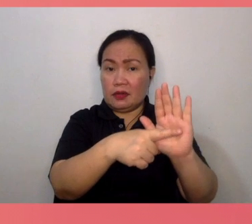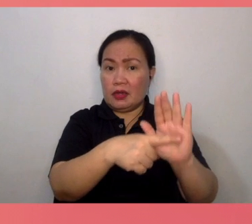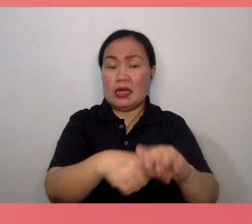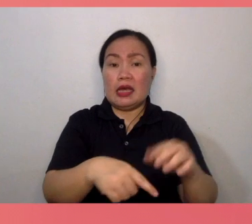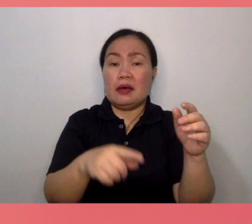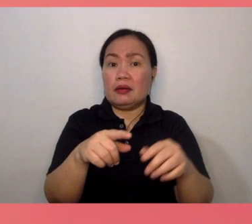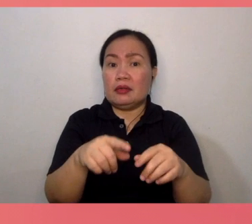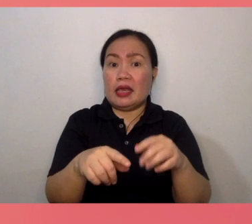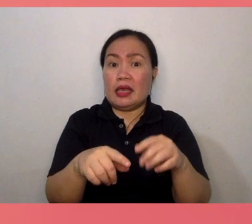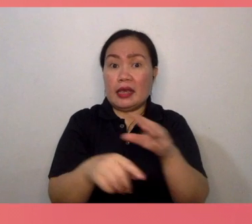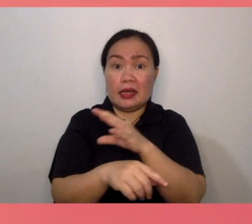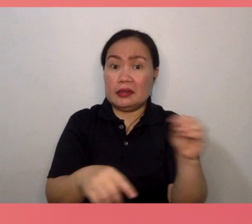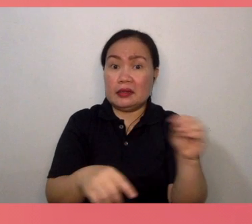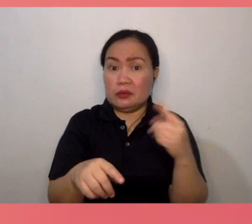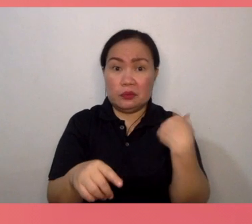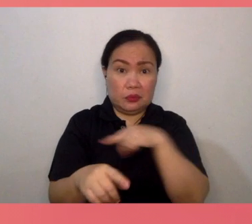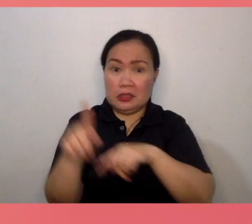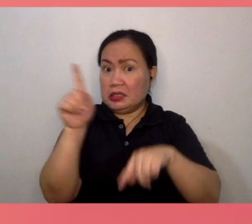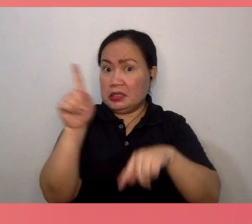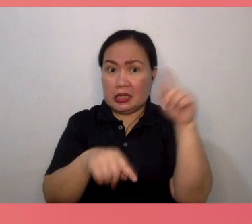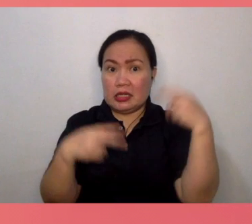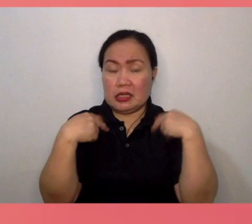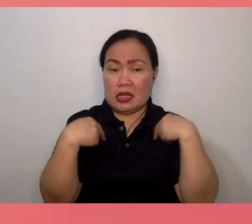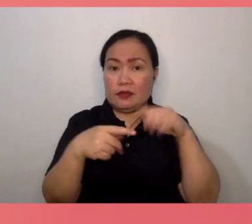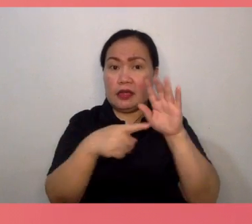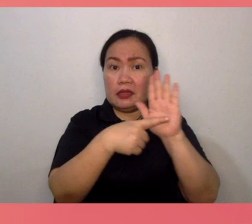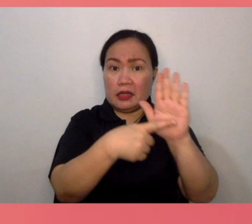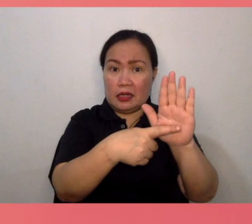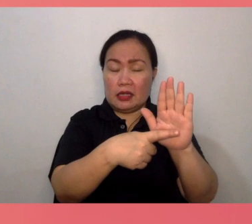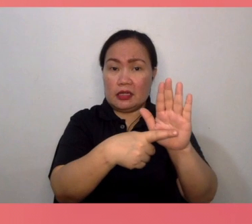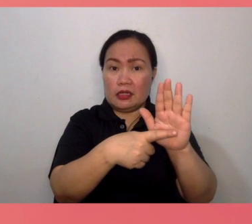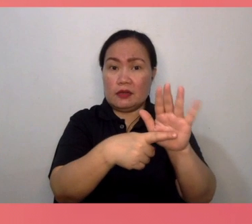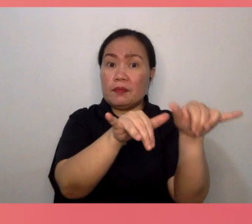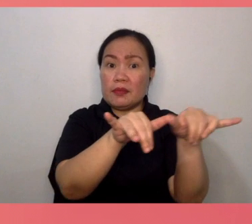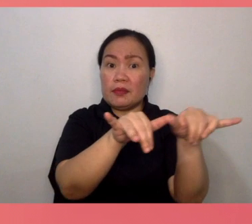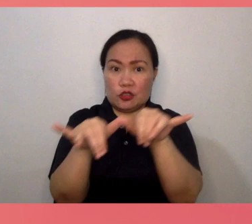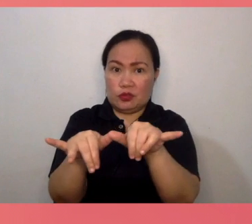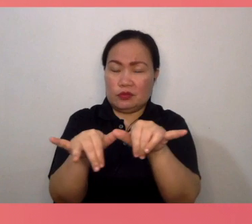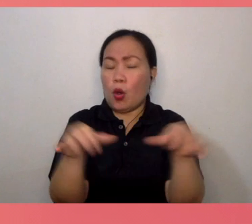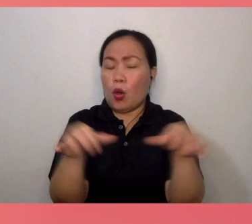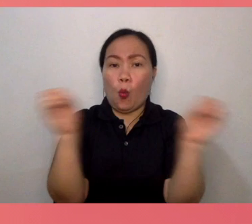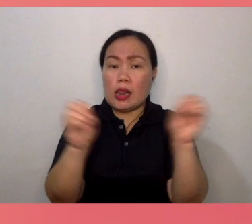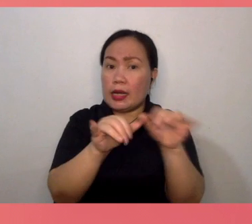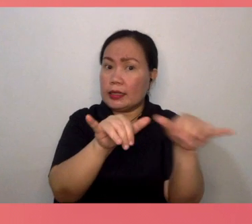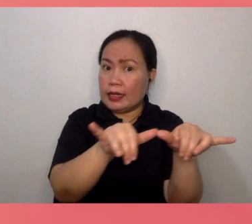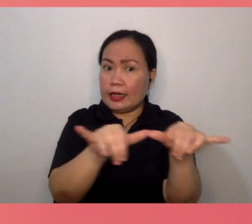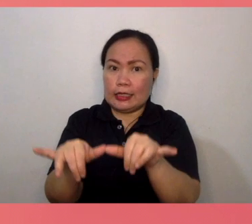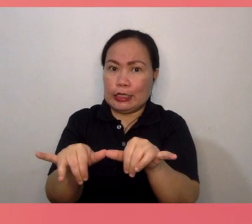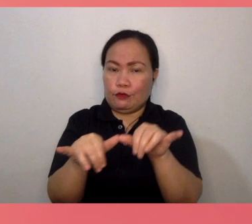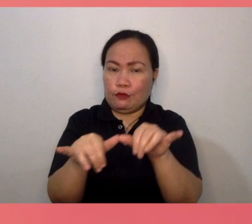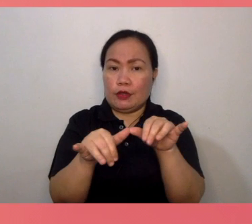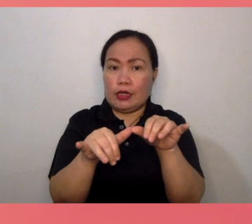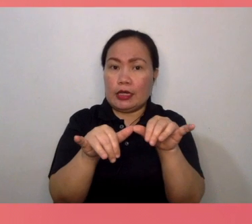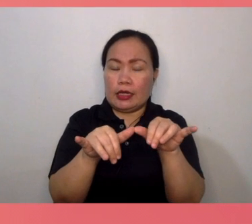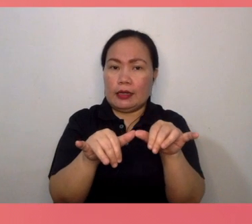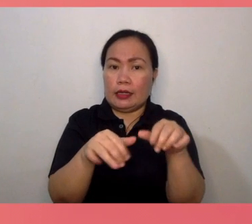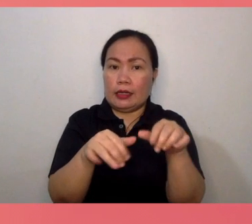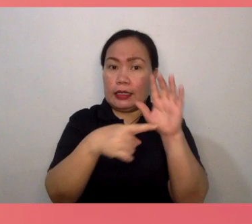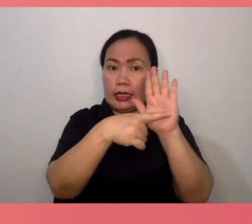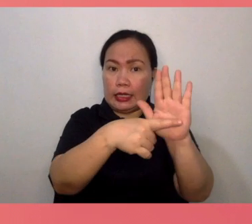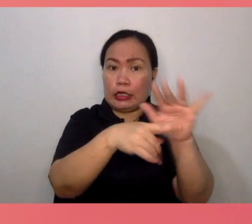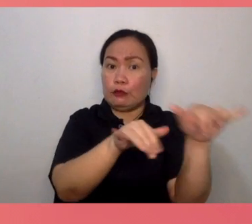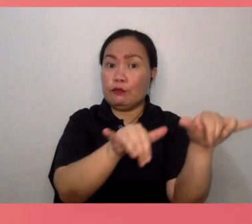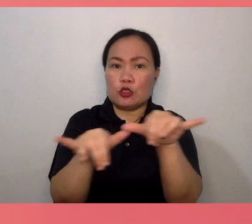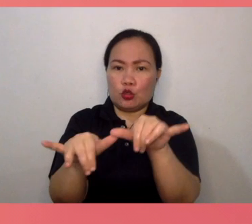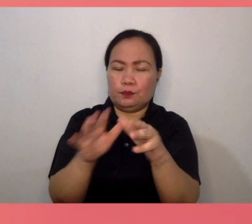cannot have negative measurements pagdating sa mga figures natin. Okay? So, walang negative dyan. So, let's